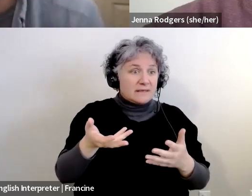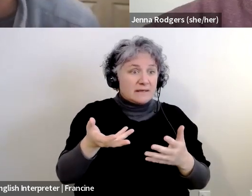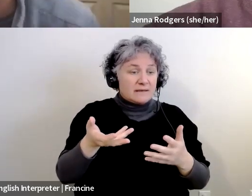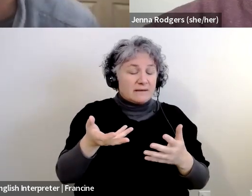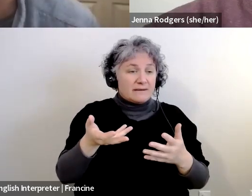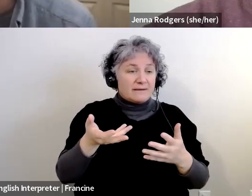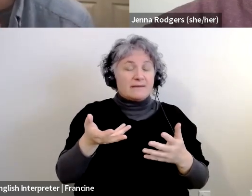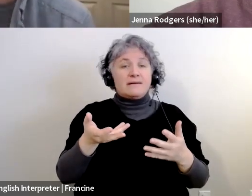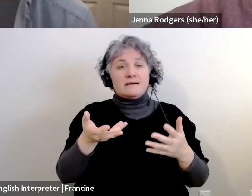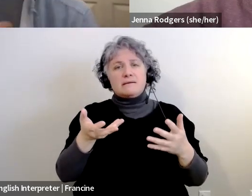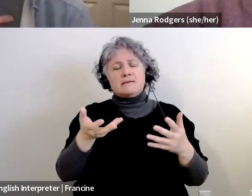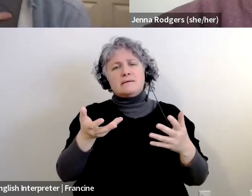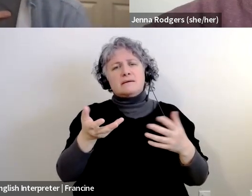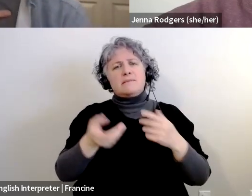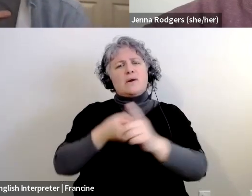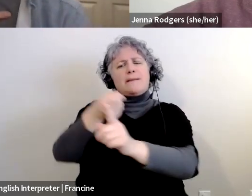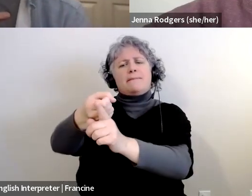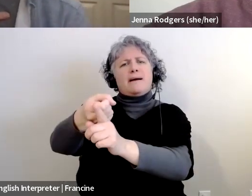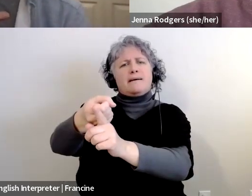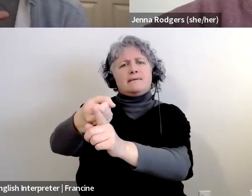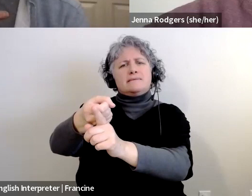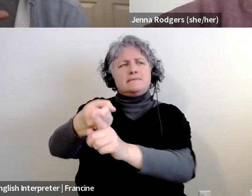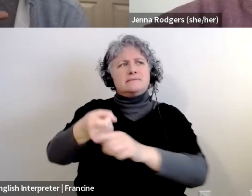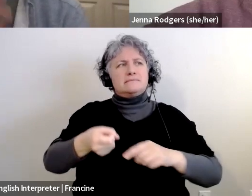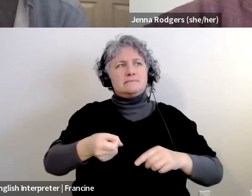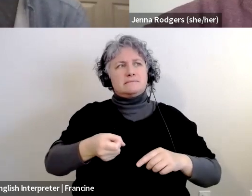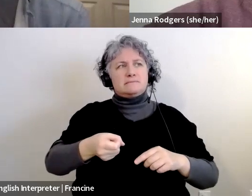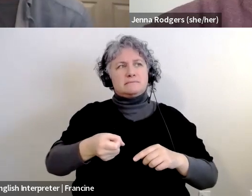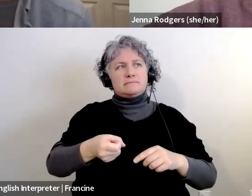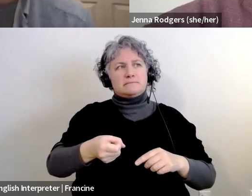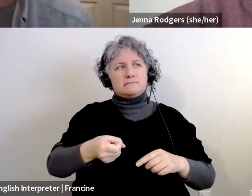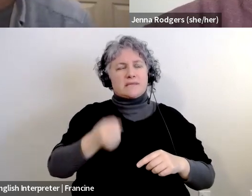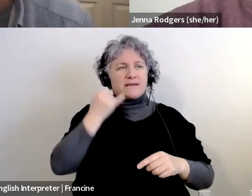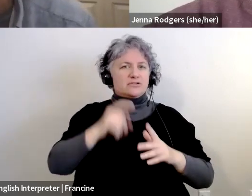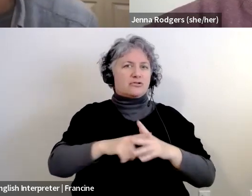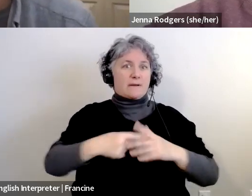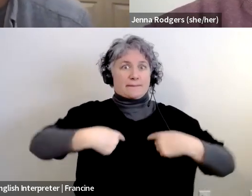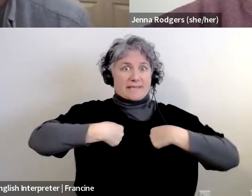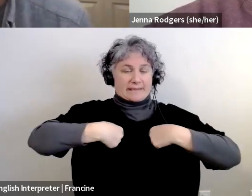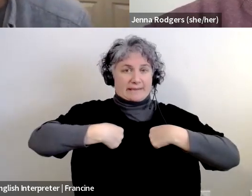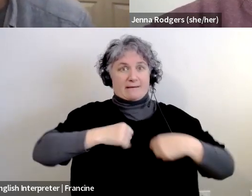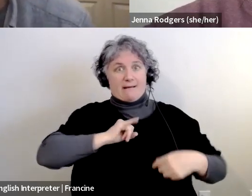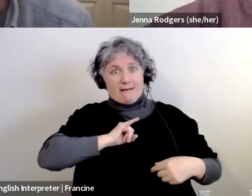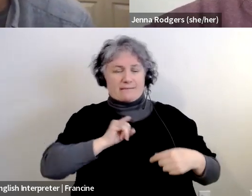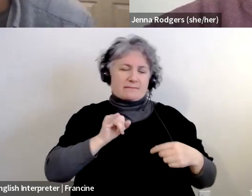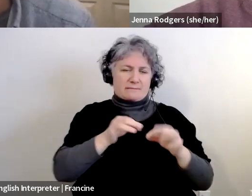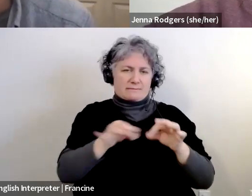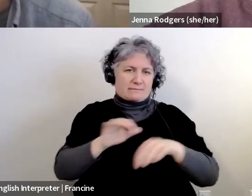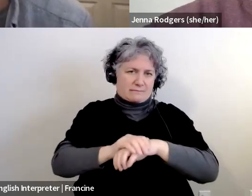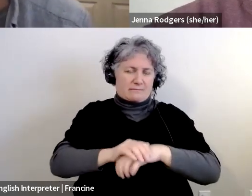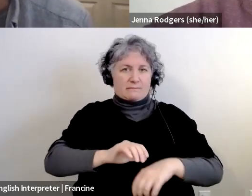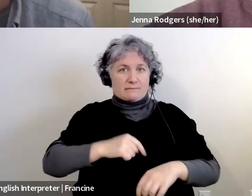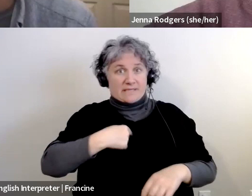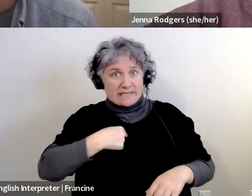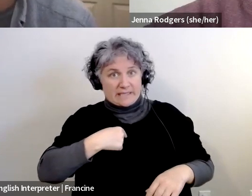I statements makes it about our experience, which again, it makes it so a person will be less defensive.